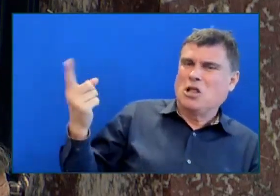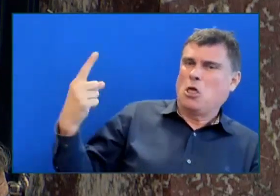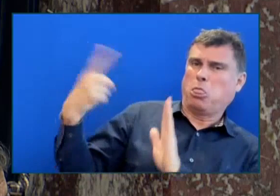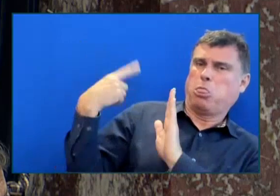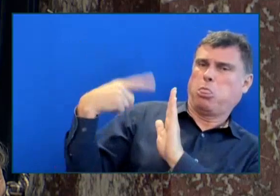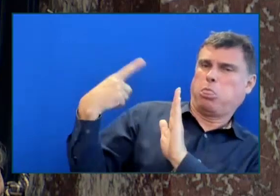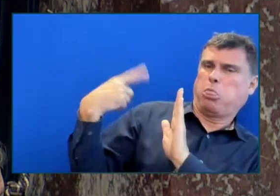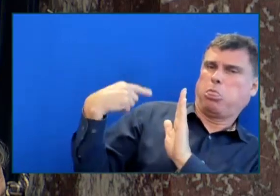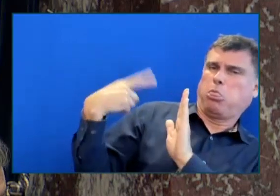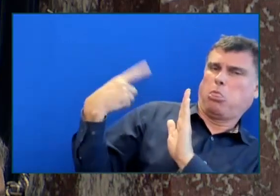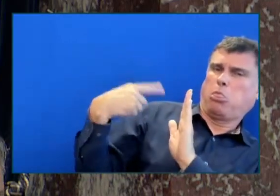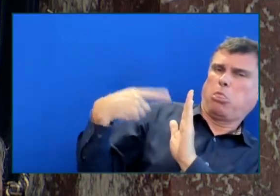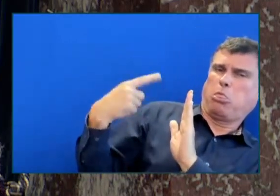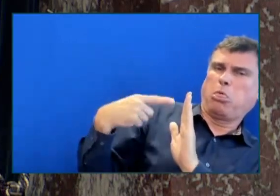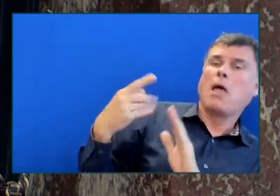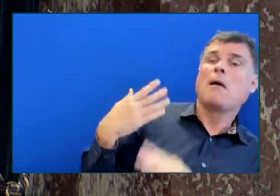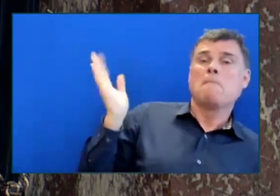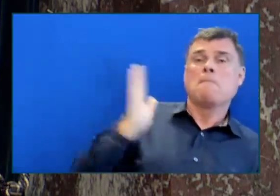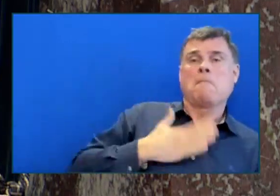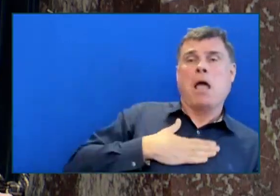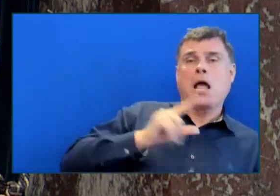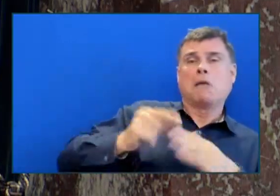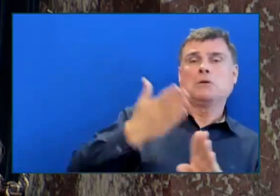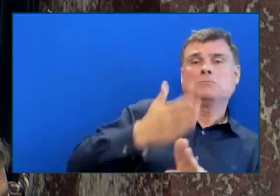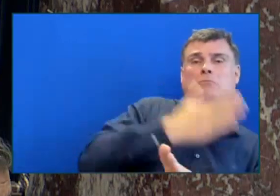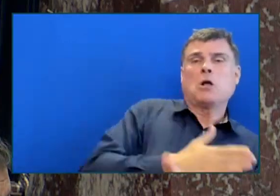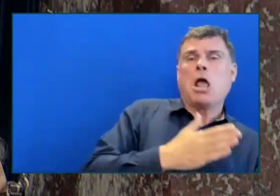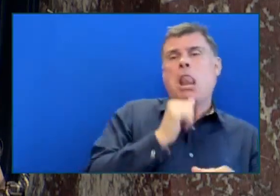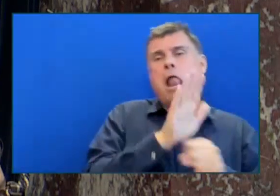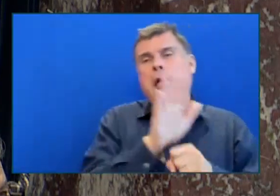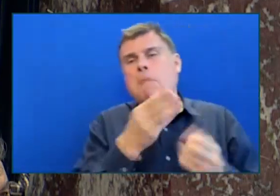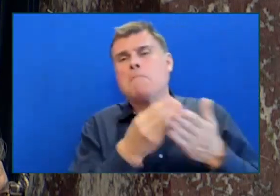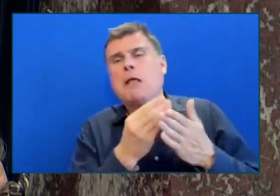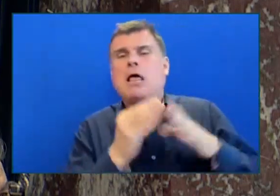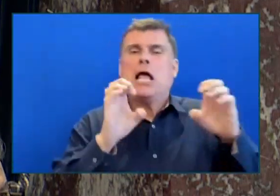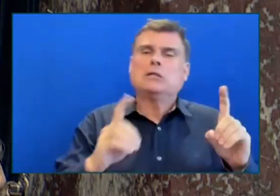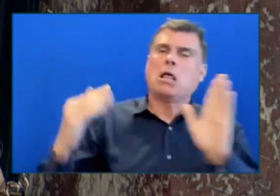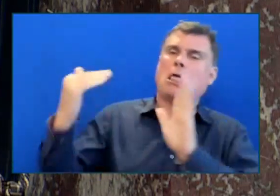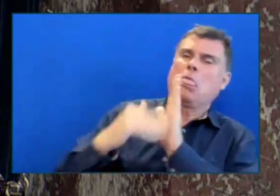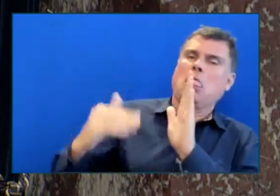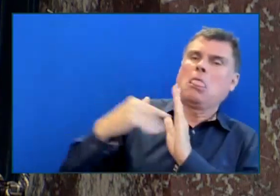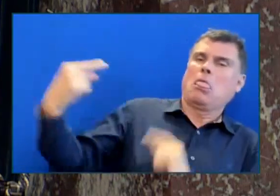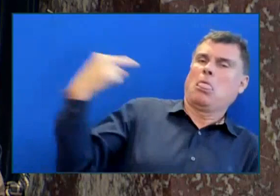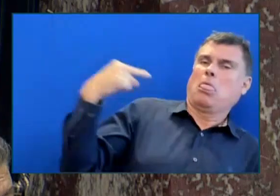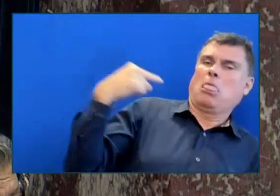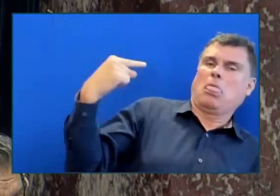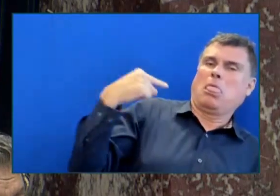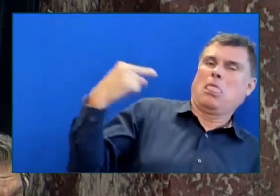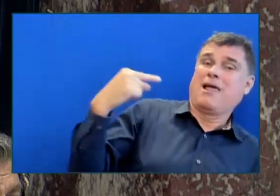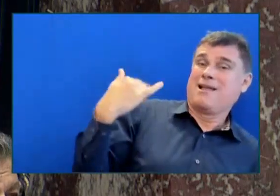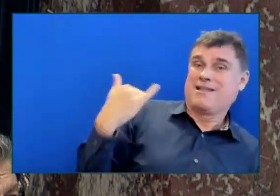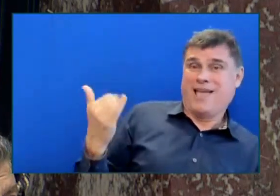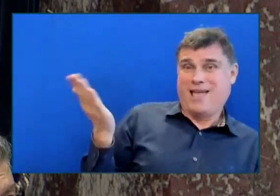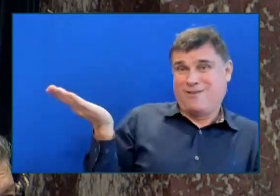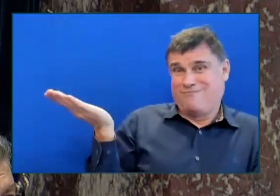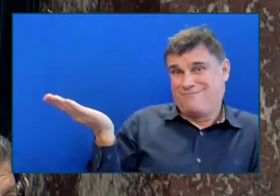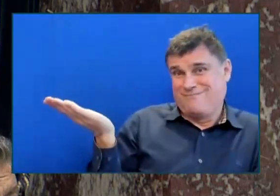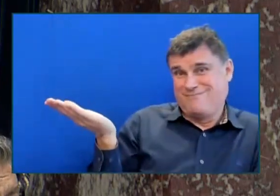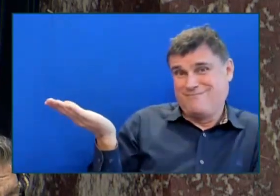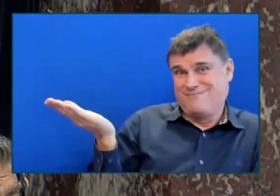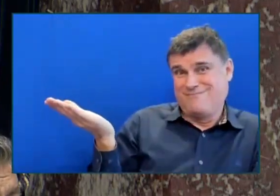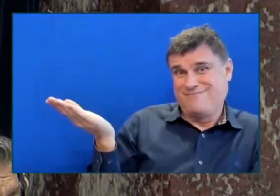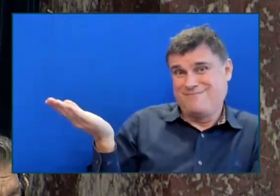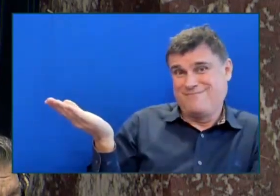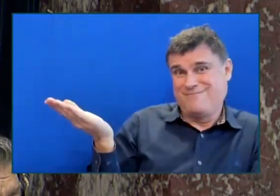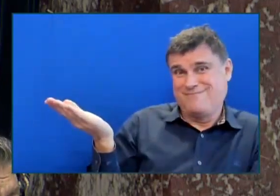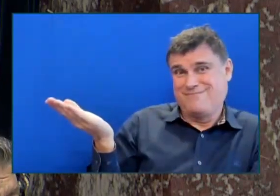side of the House. The needs of students and teachers need to be put first, Mr. Speaker. We've seen this Premier roll out the Homes for People